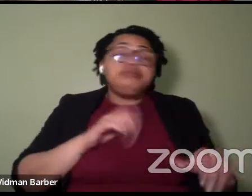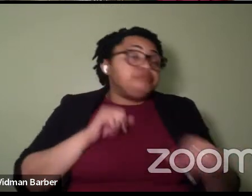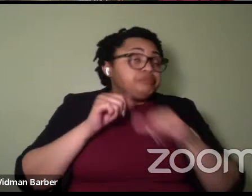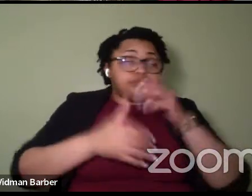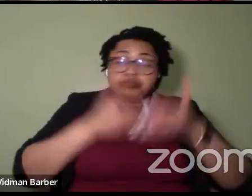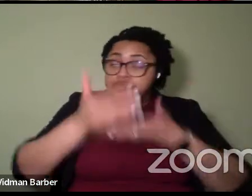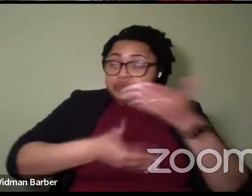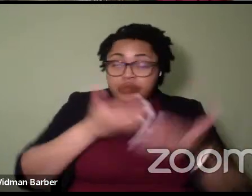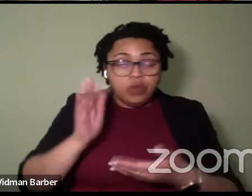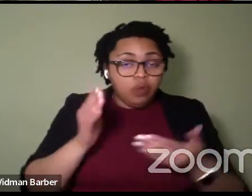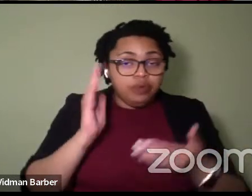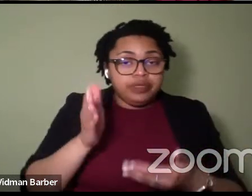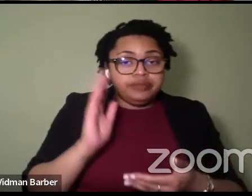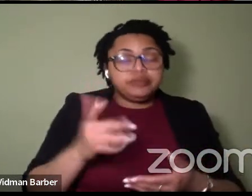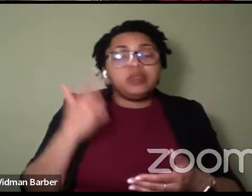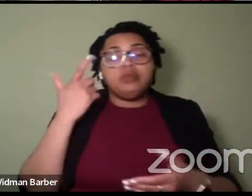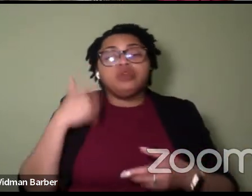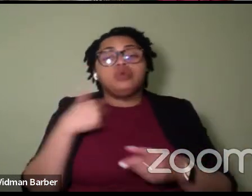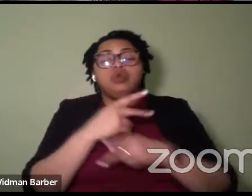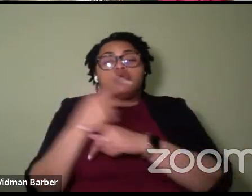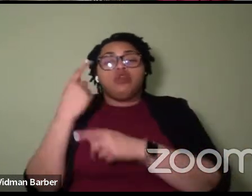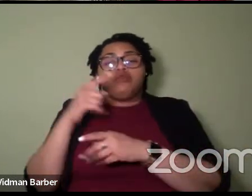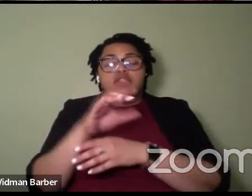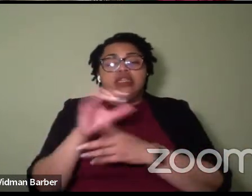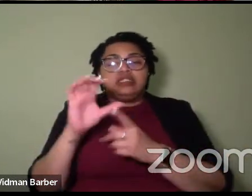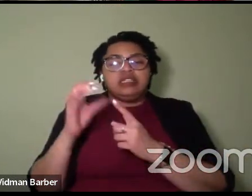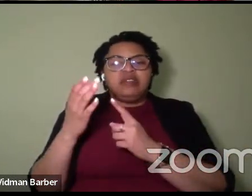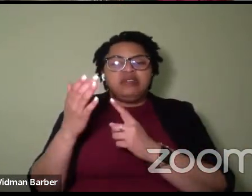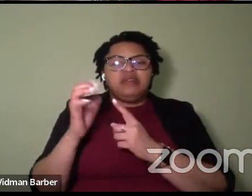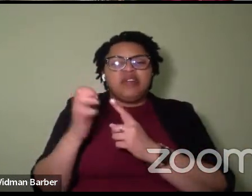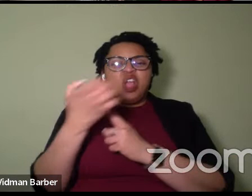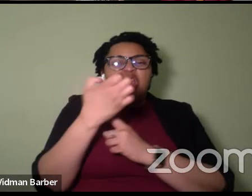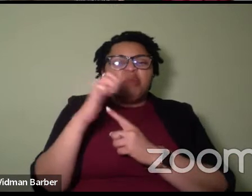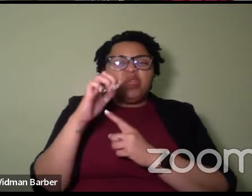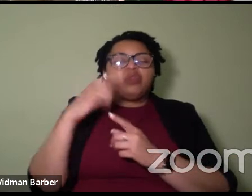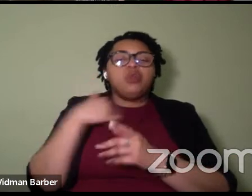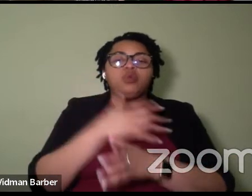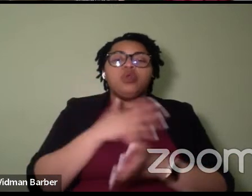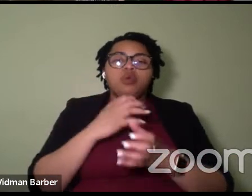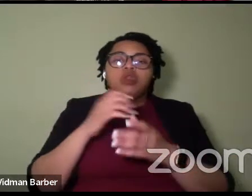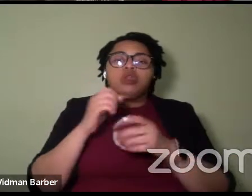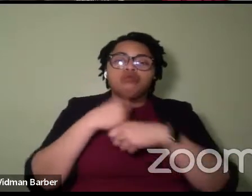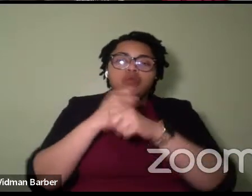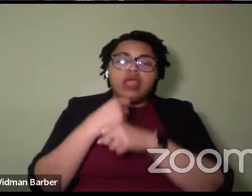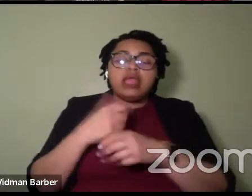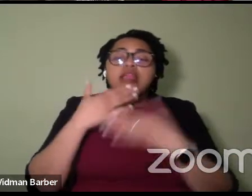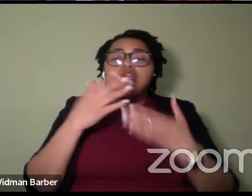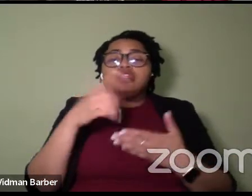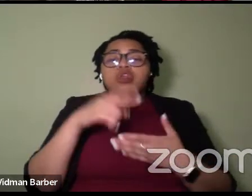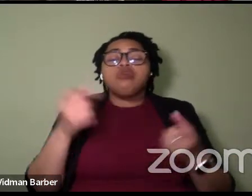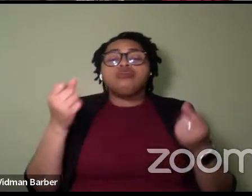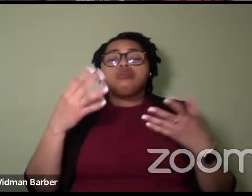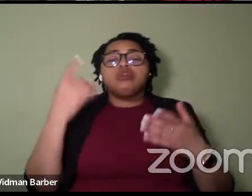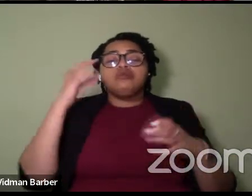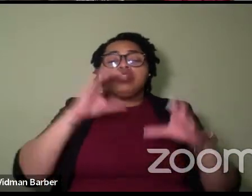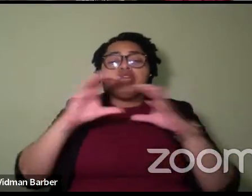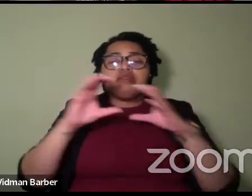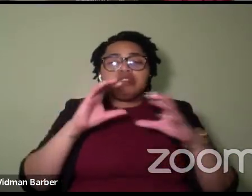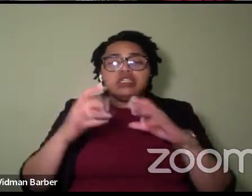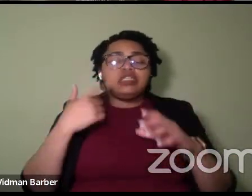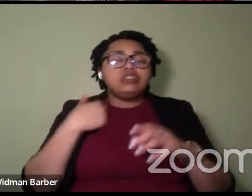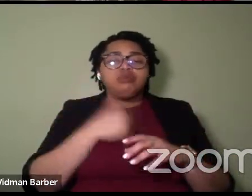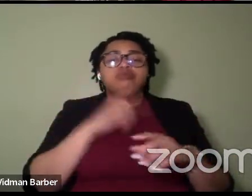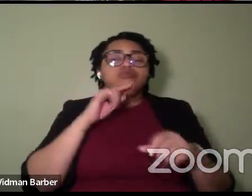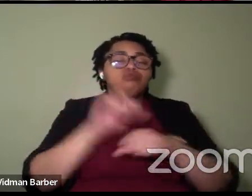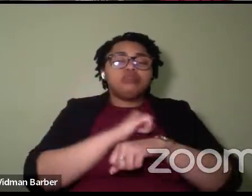environment that we want to create. So I thank you all so much for this conversation. We are literally out of time. The time is